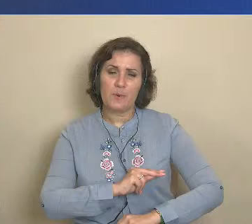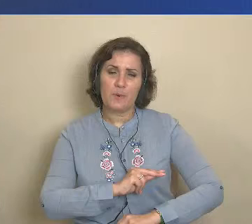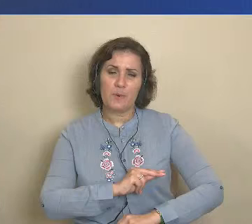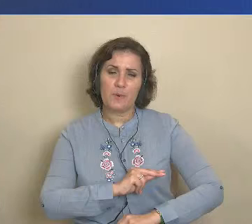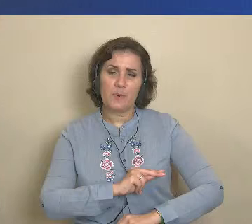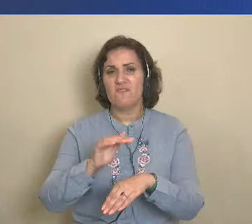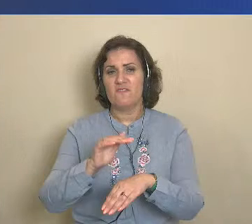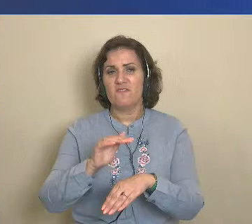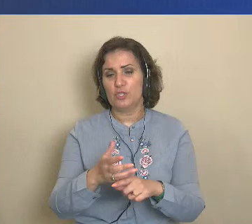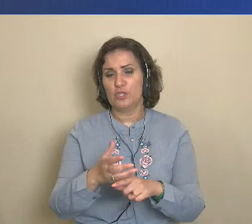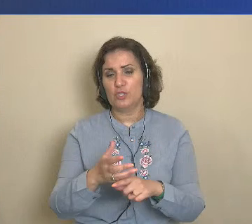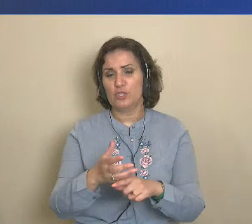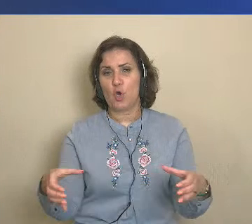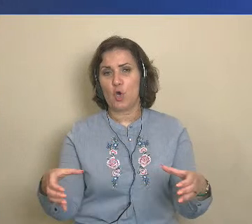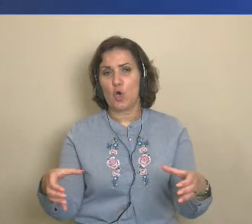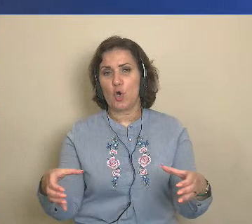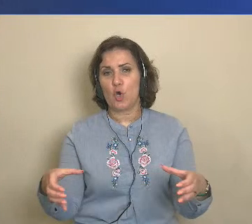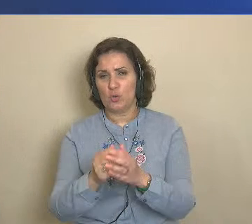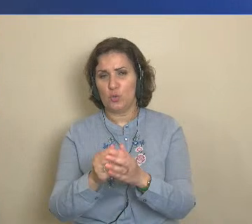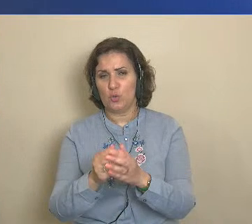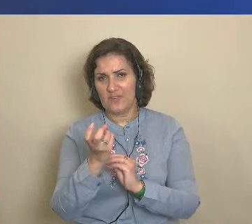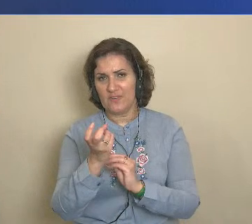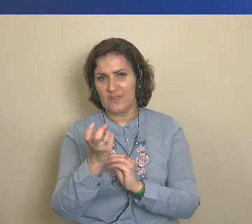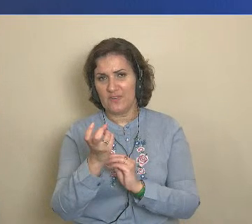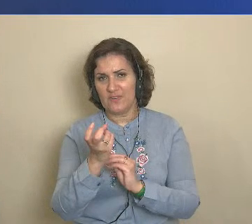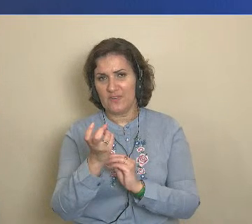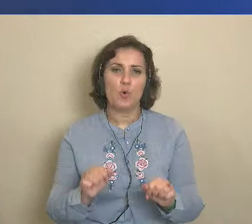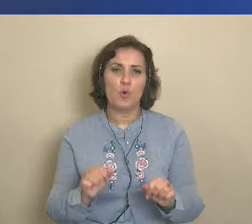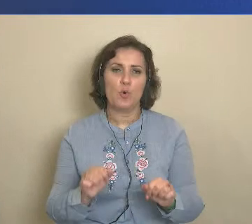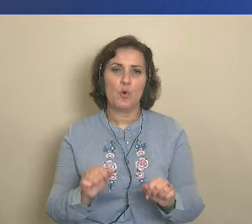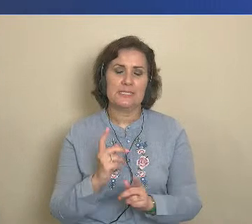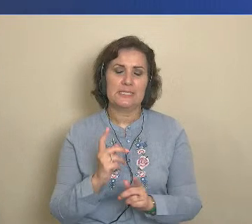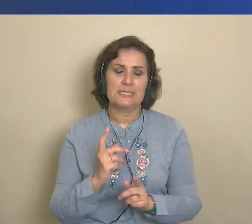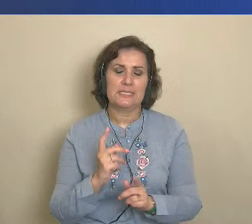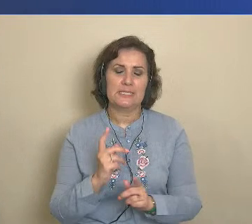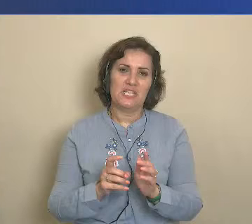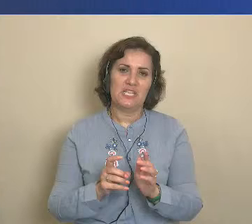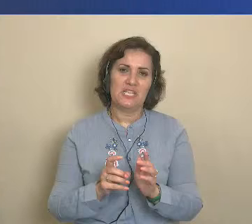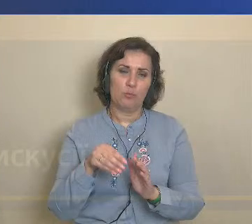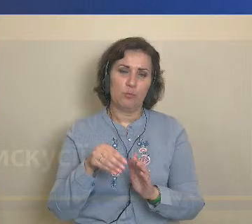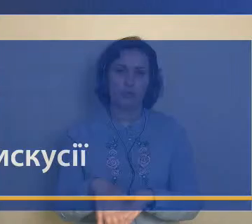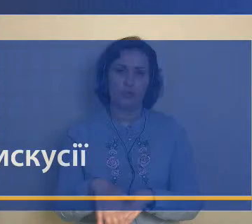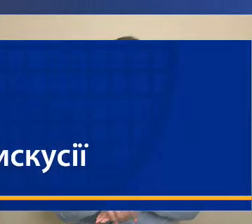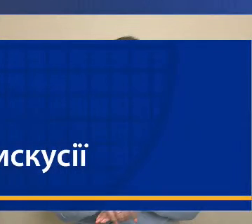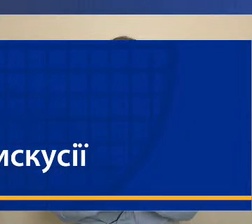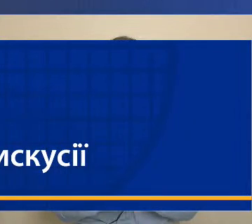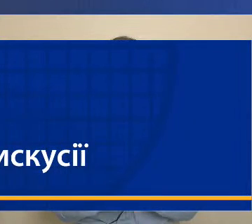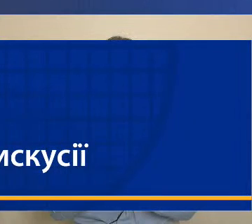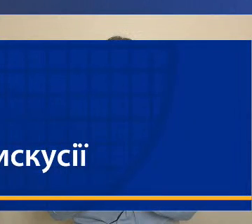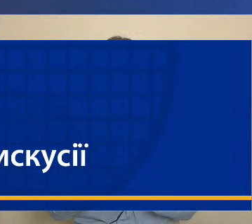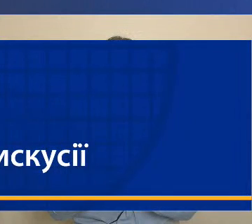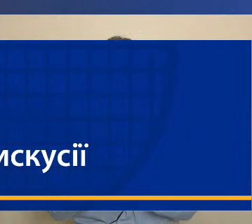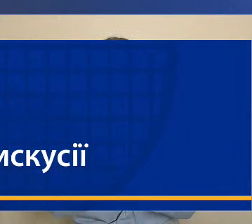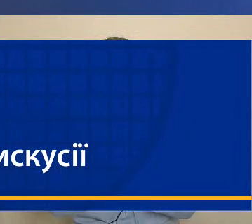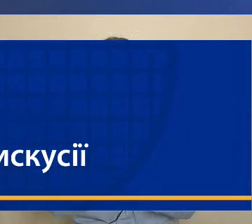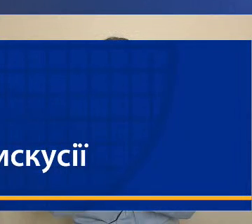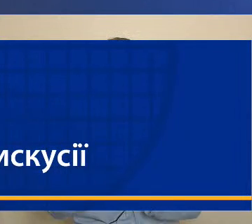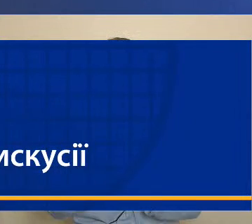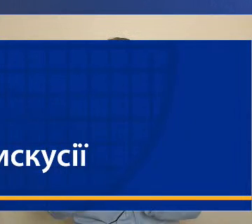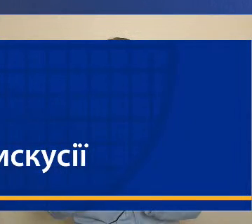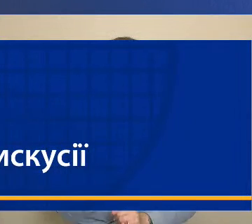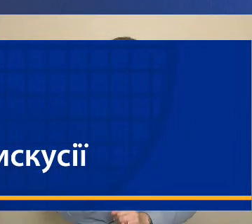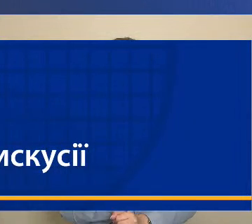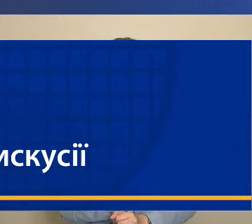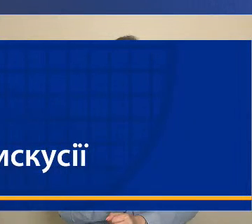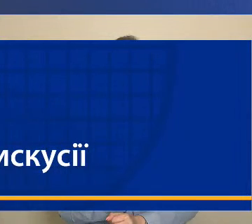are actual part of these communities, so they, up to the 10th September, can change their